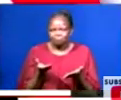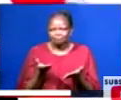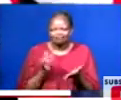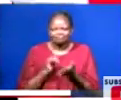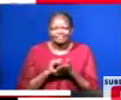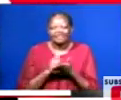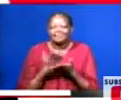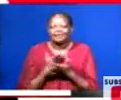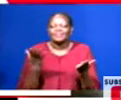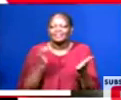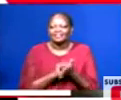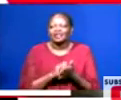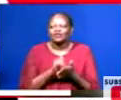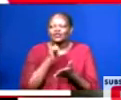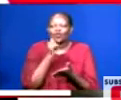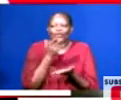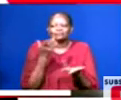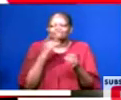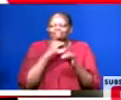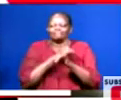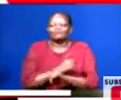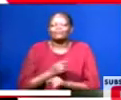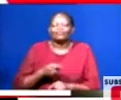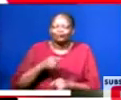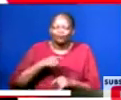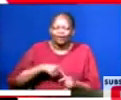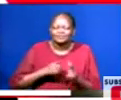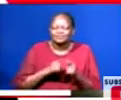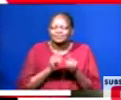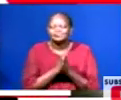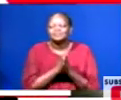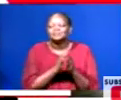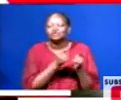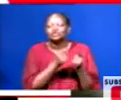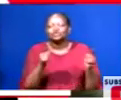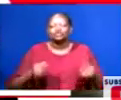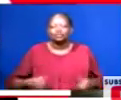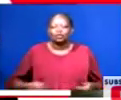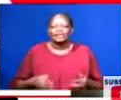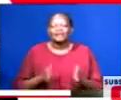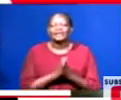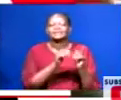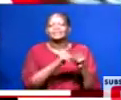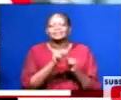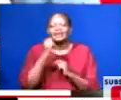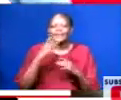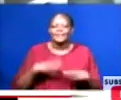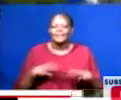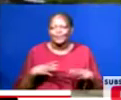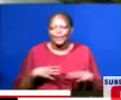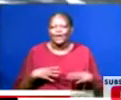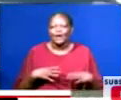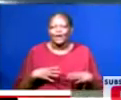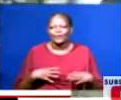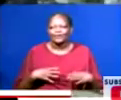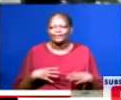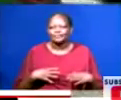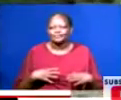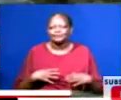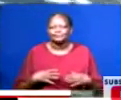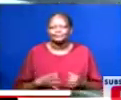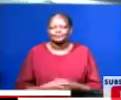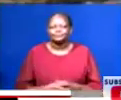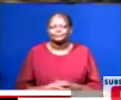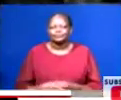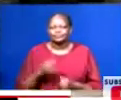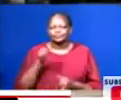is something that is not even protective for us and as youths and even as Kenyans at large. It was the